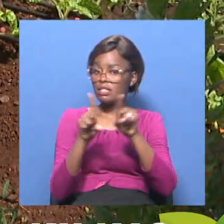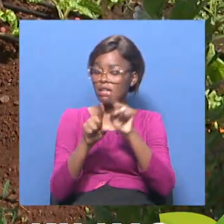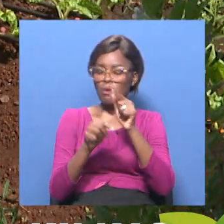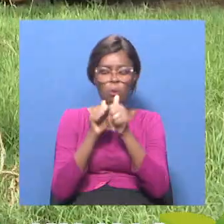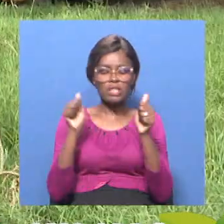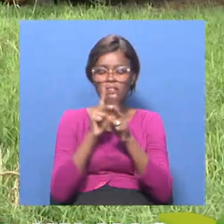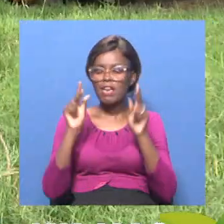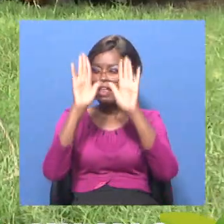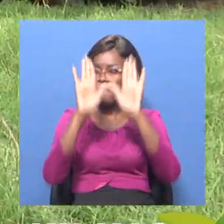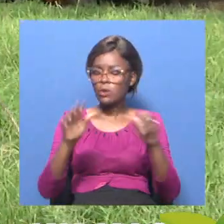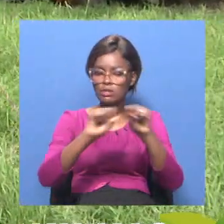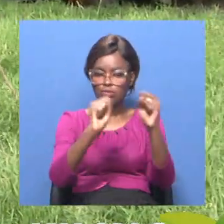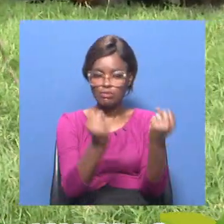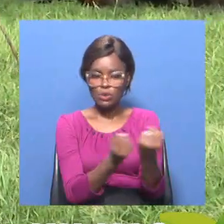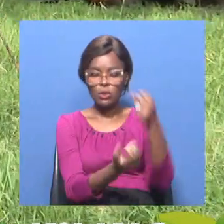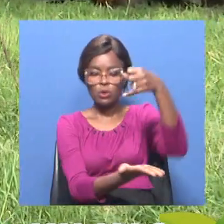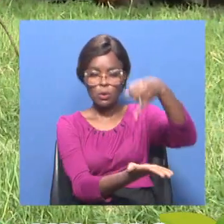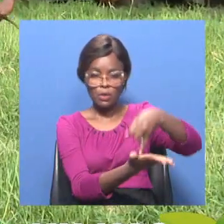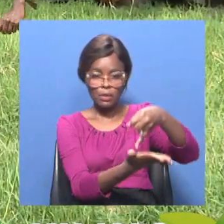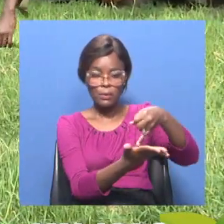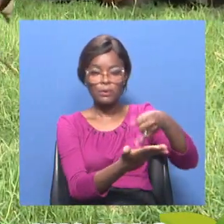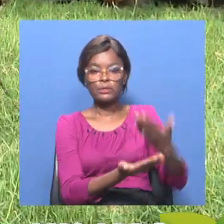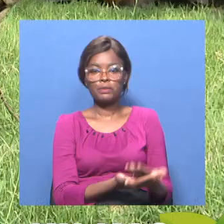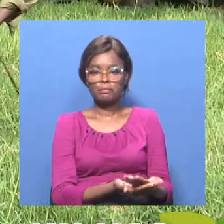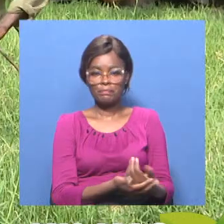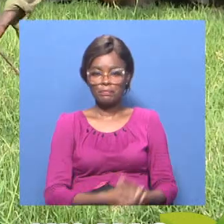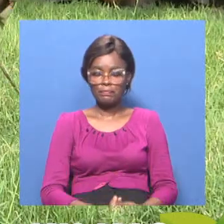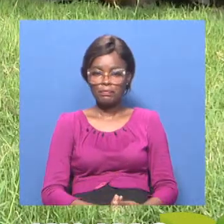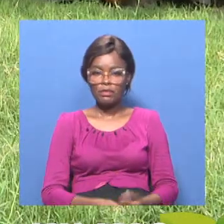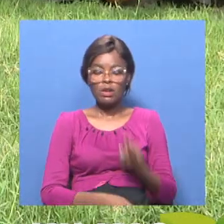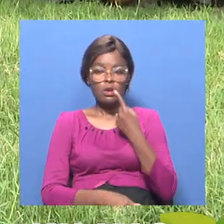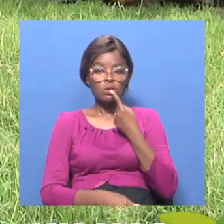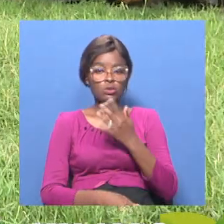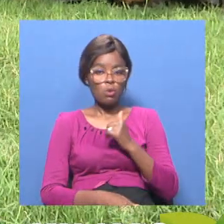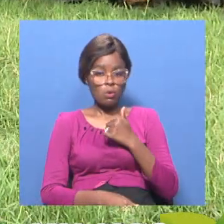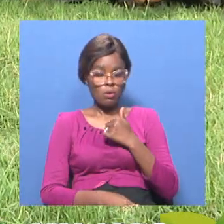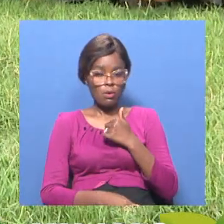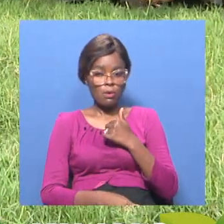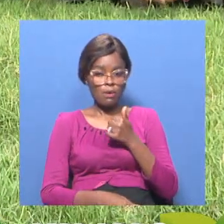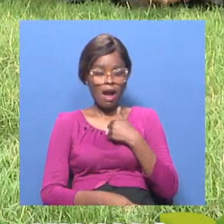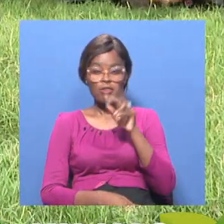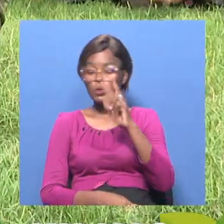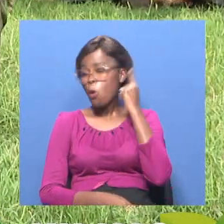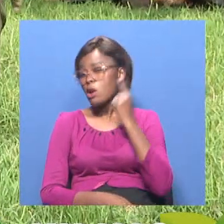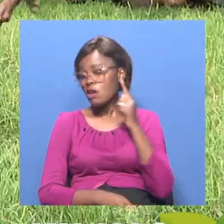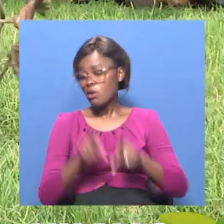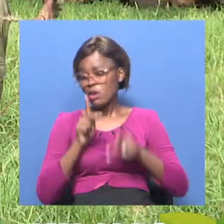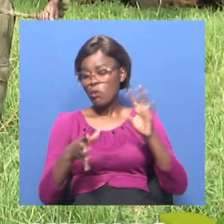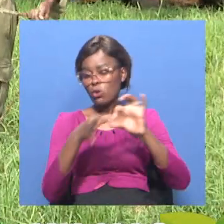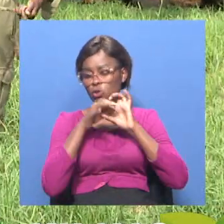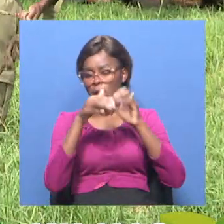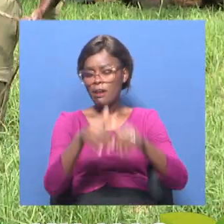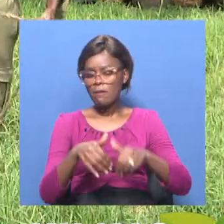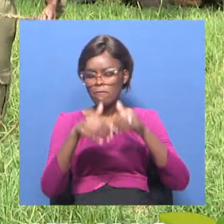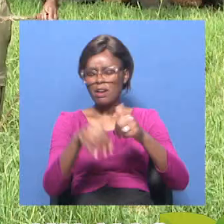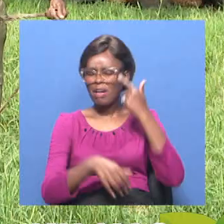important, is social inclusion. So we had 2 deaf people join the farm,